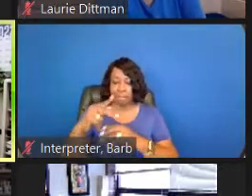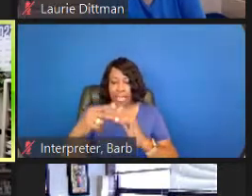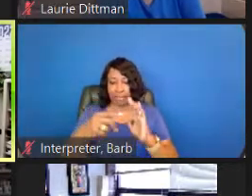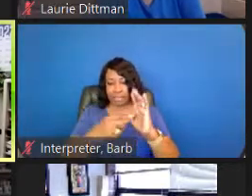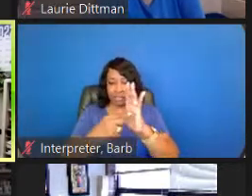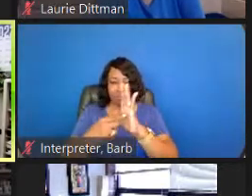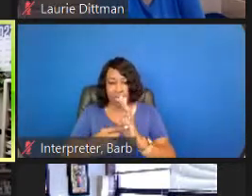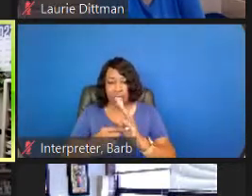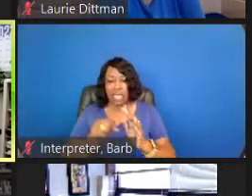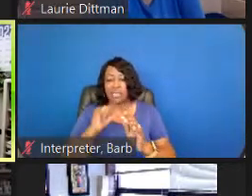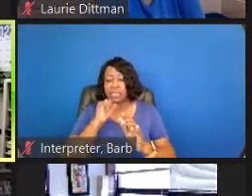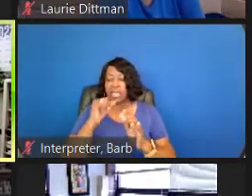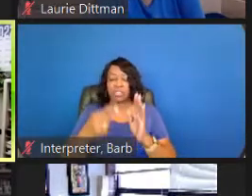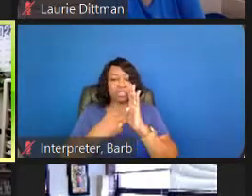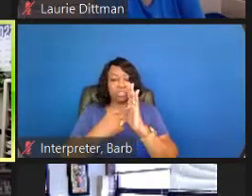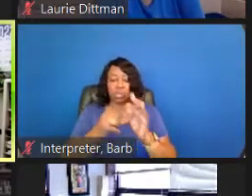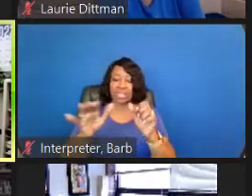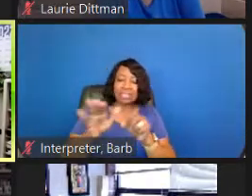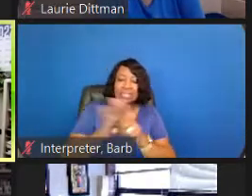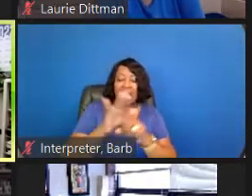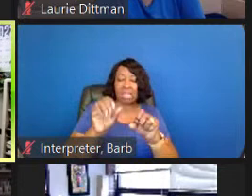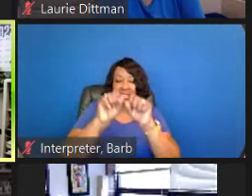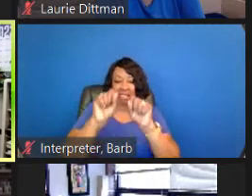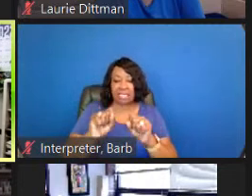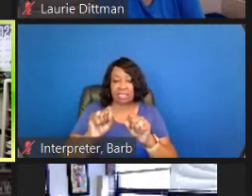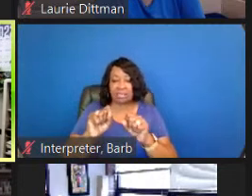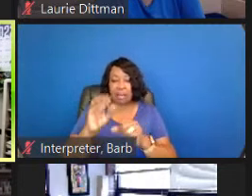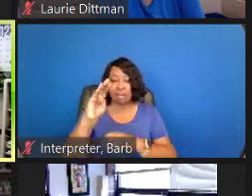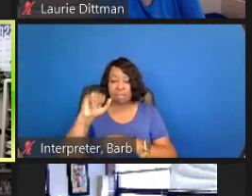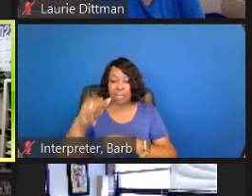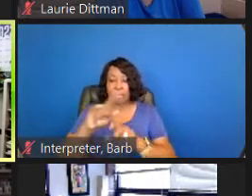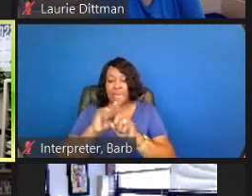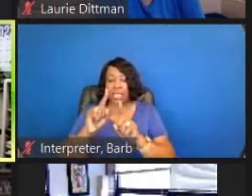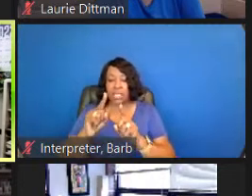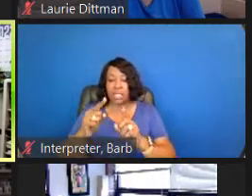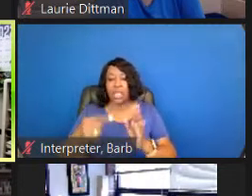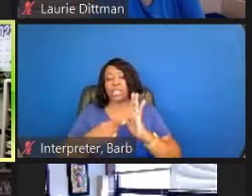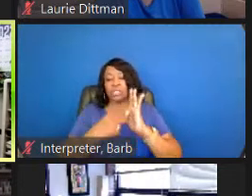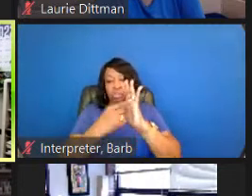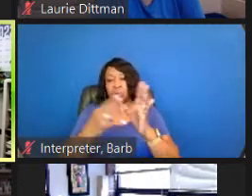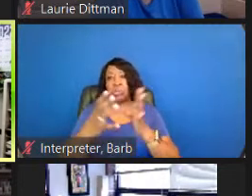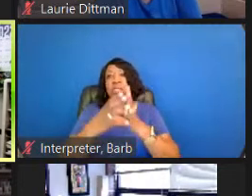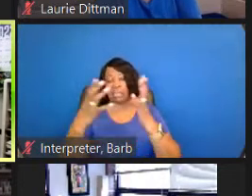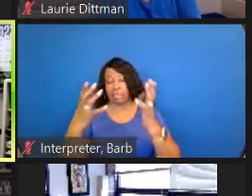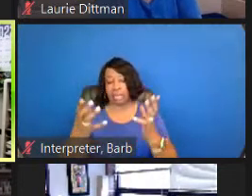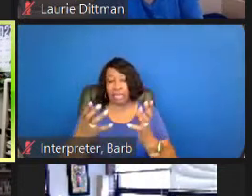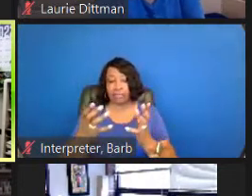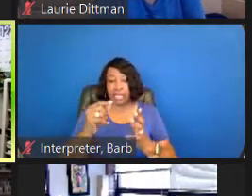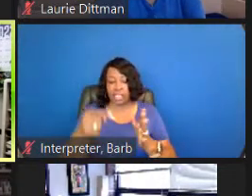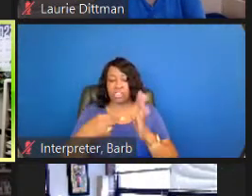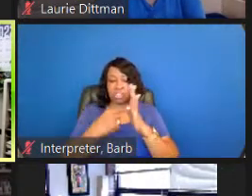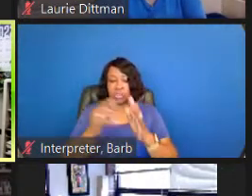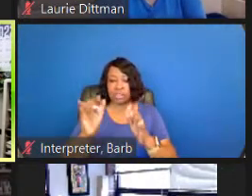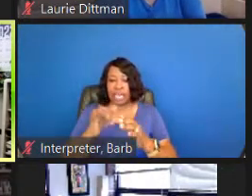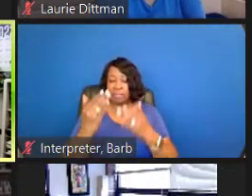not the entire system map, but it shows like a chunk of the map. So it shows like maybe the next 6 stations. So